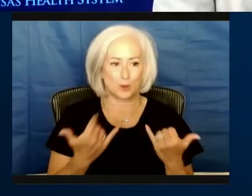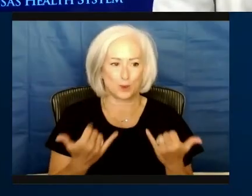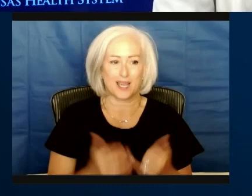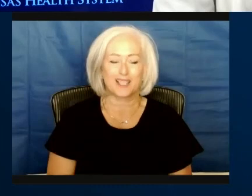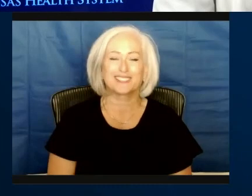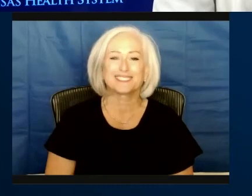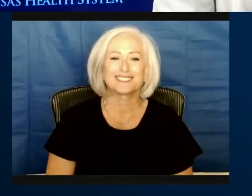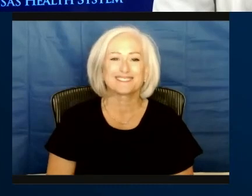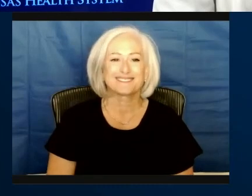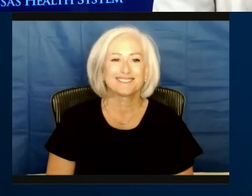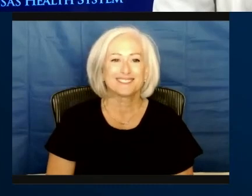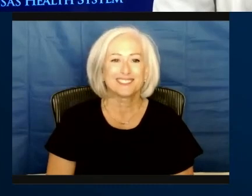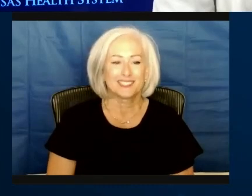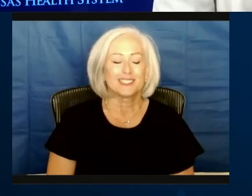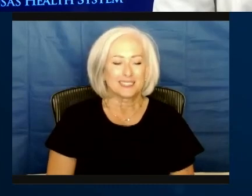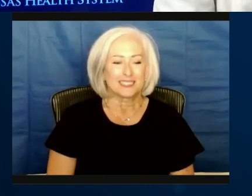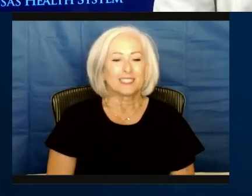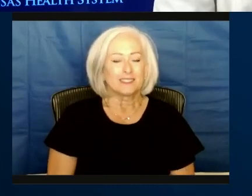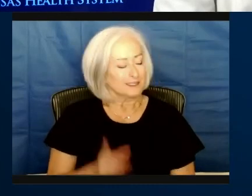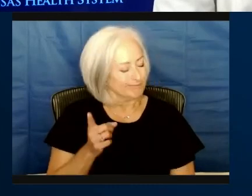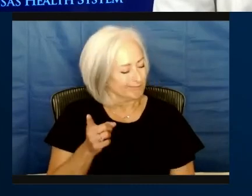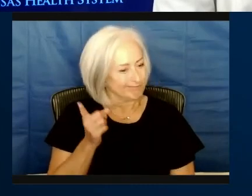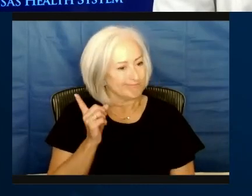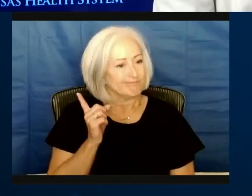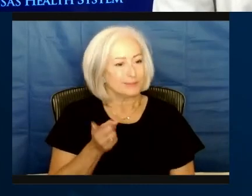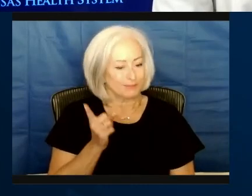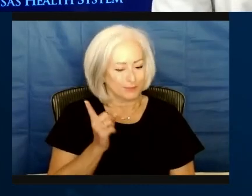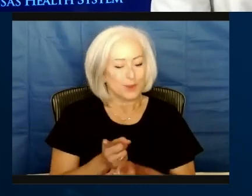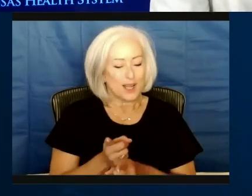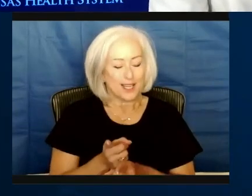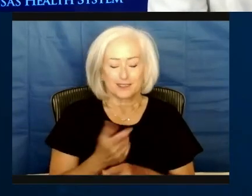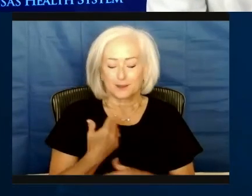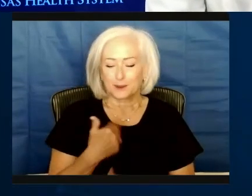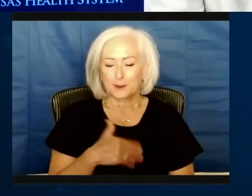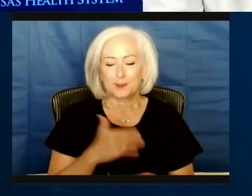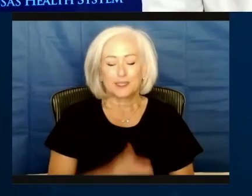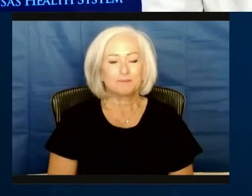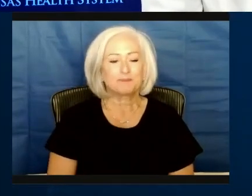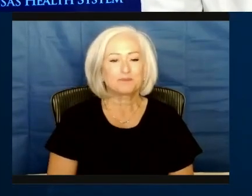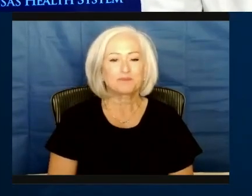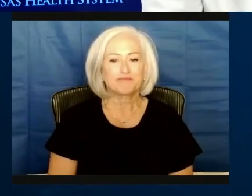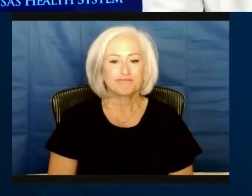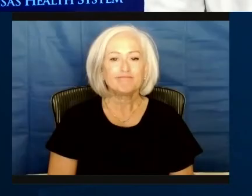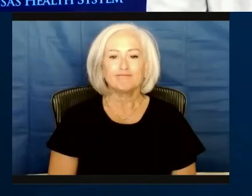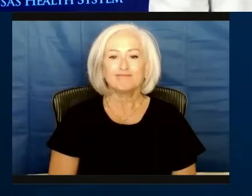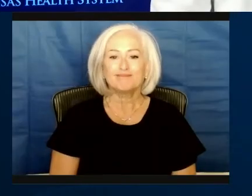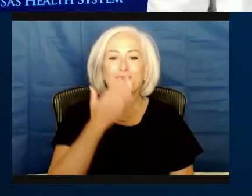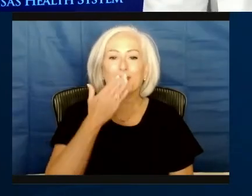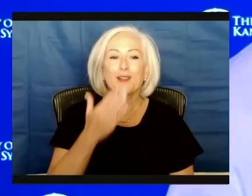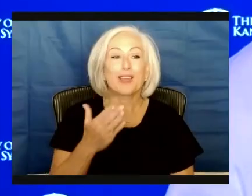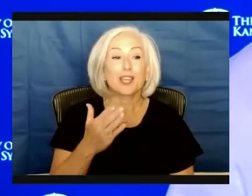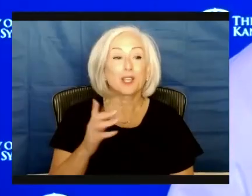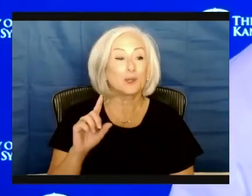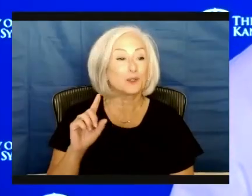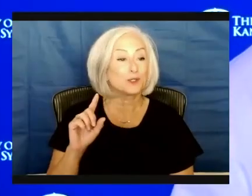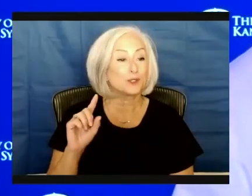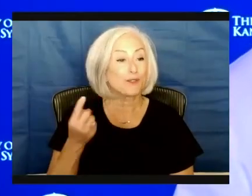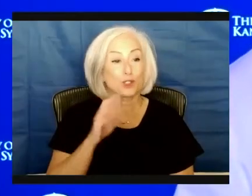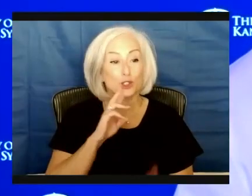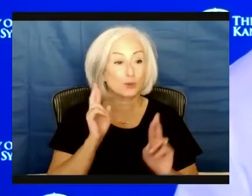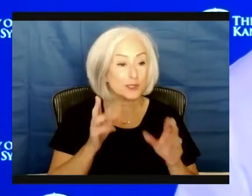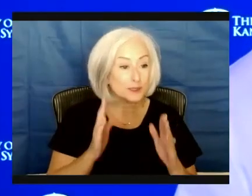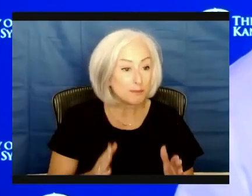Yeah, man, you said it, Chief. That's a great talk. Yeah, just thank you to our first responders, our EMS out